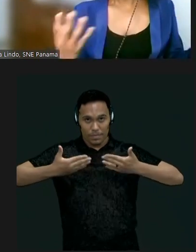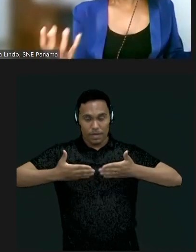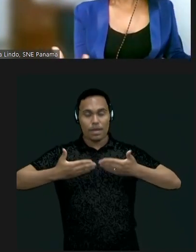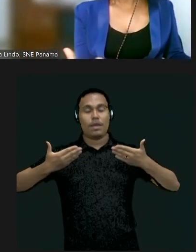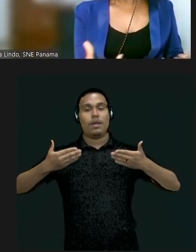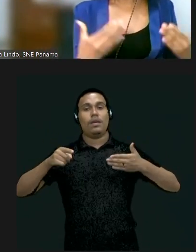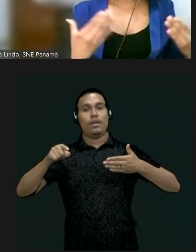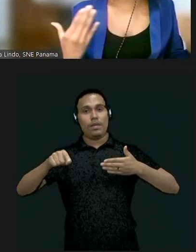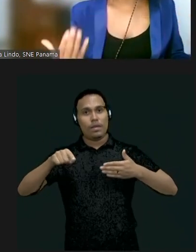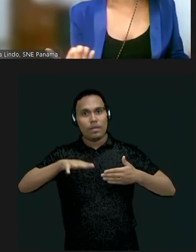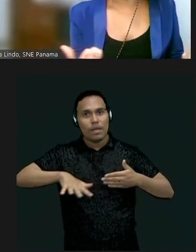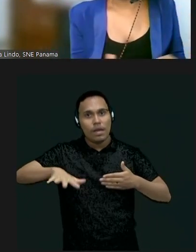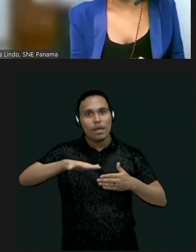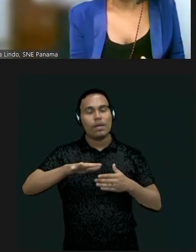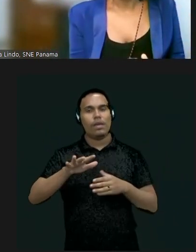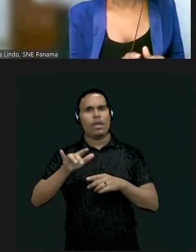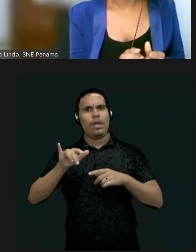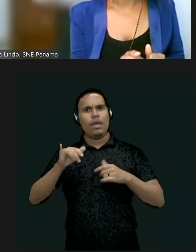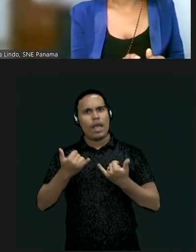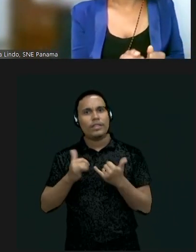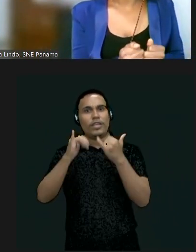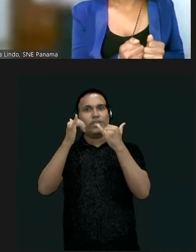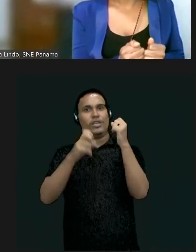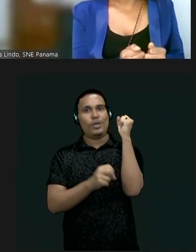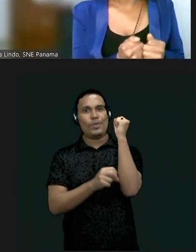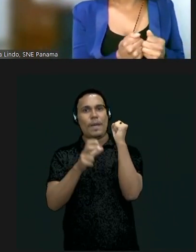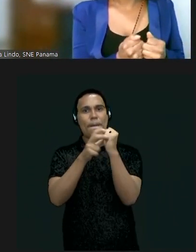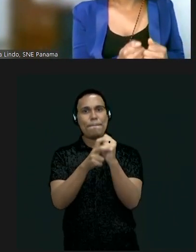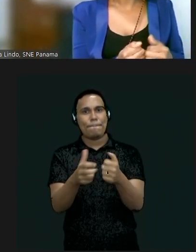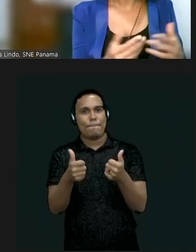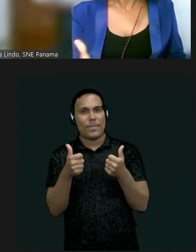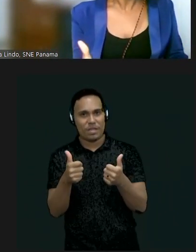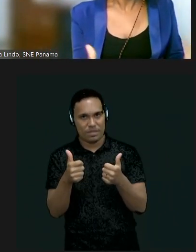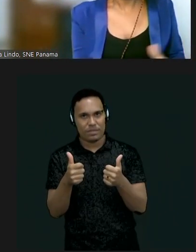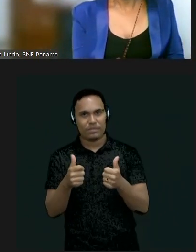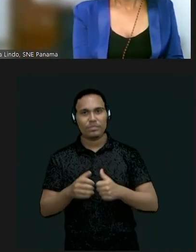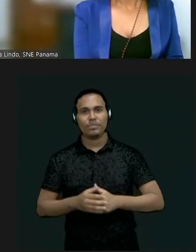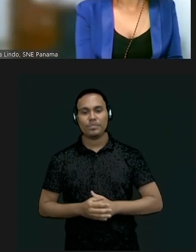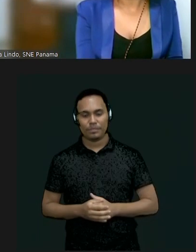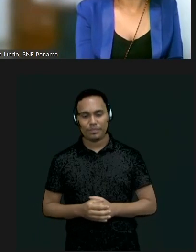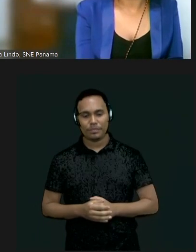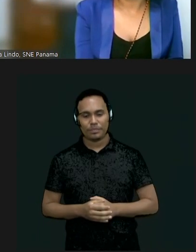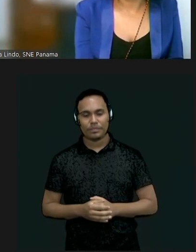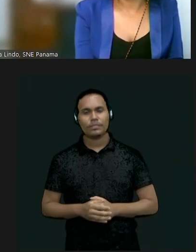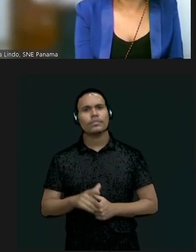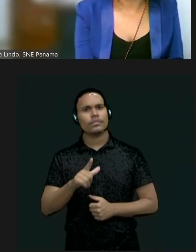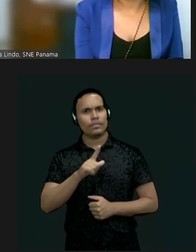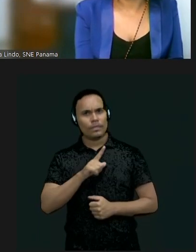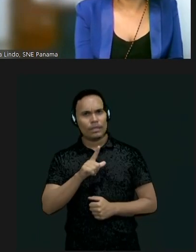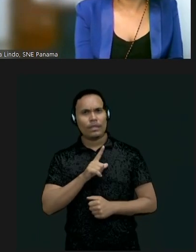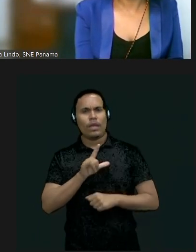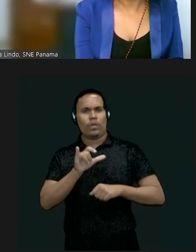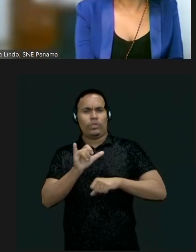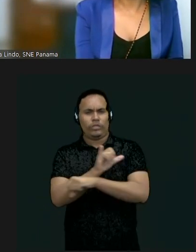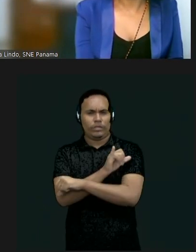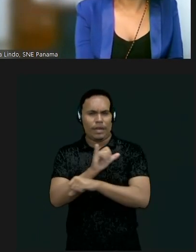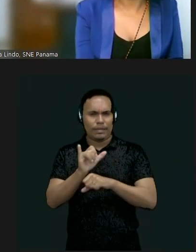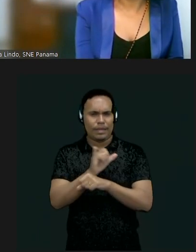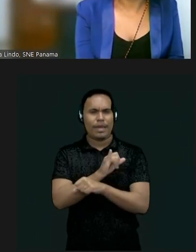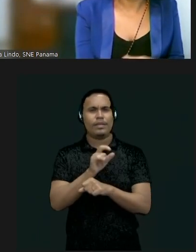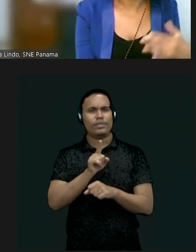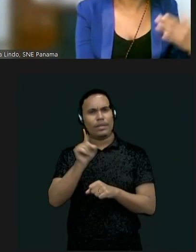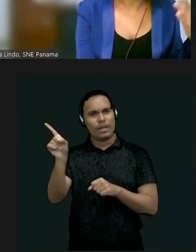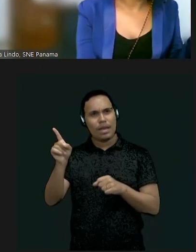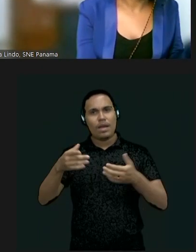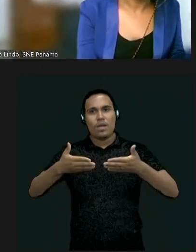sustainable energy hub. And inside of this sustainable energy hub strategy that